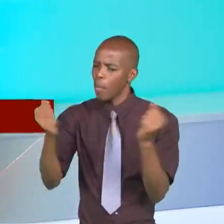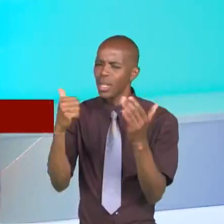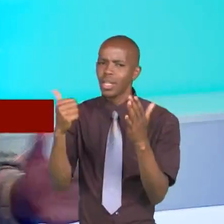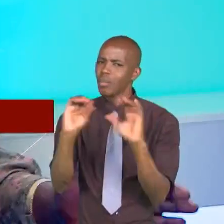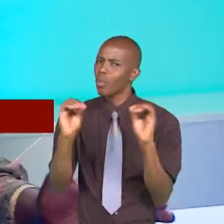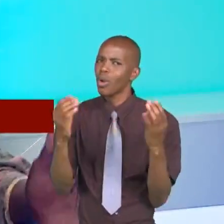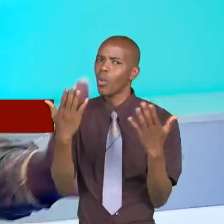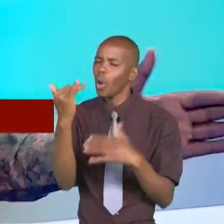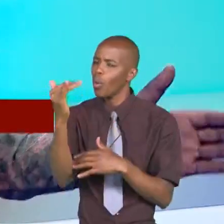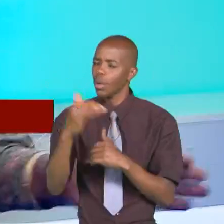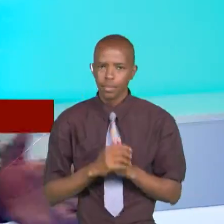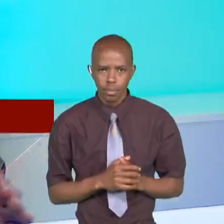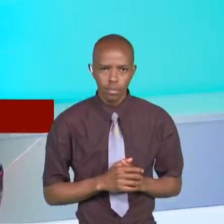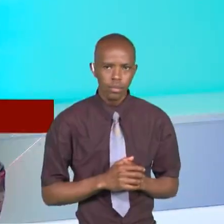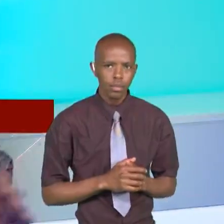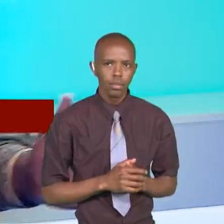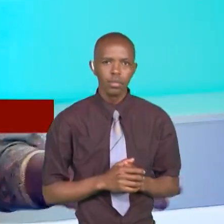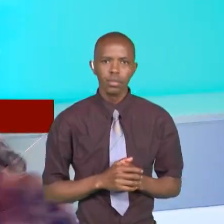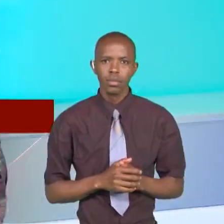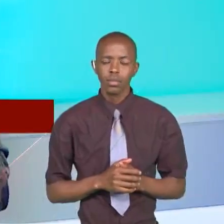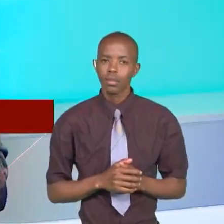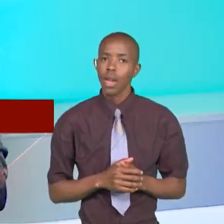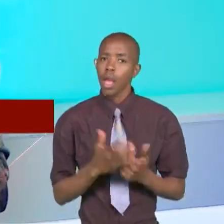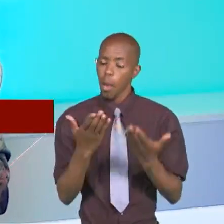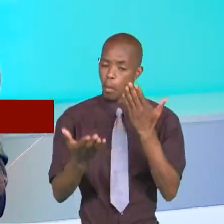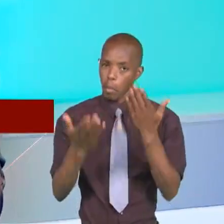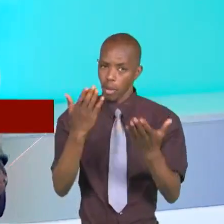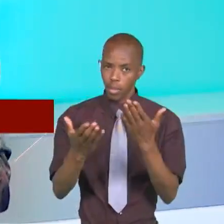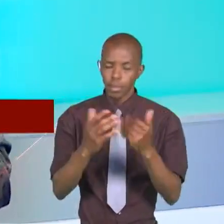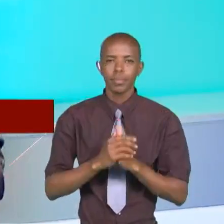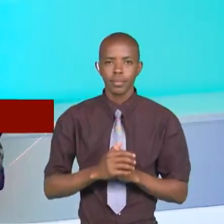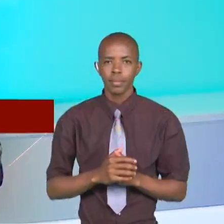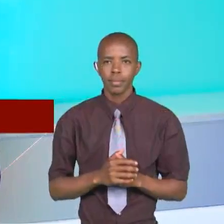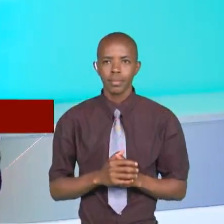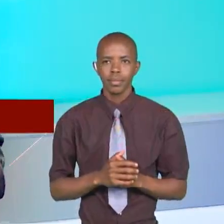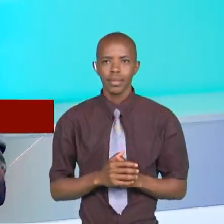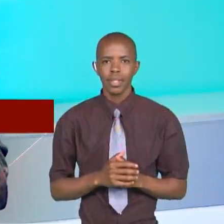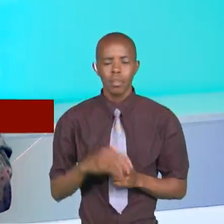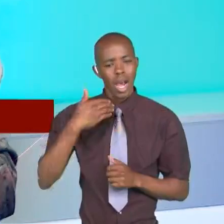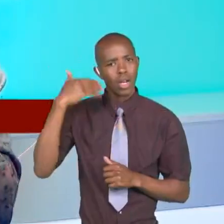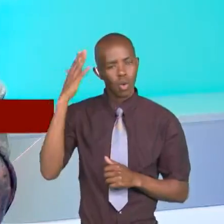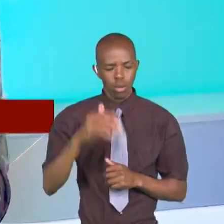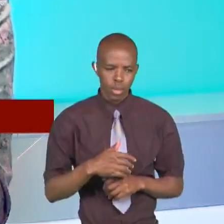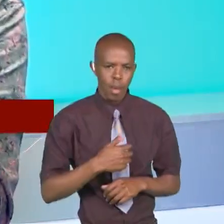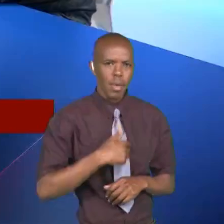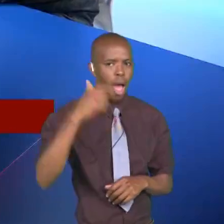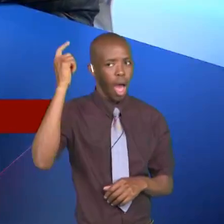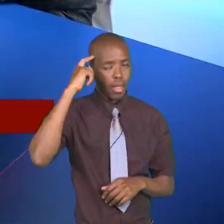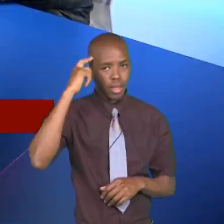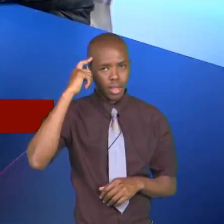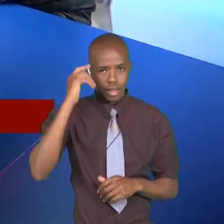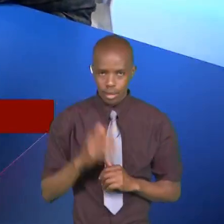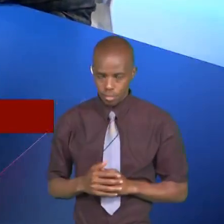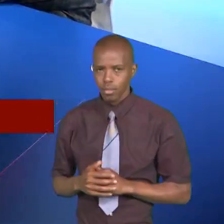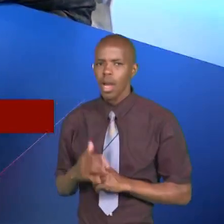are just there. I don't know whether they went. It's like it's a walk on the. You know, and I think just